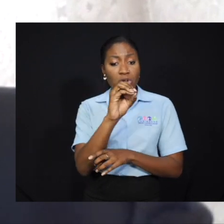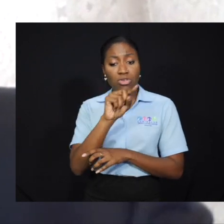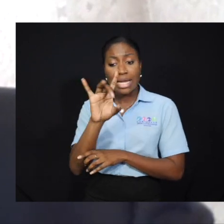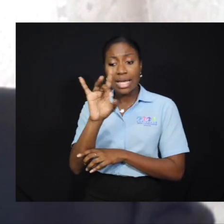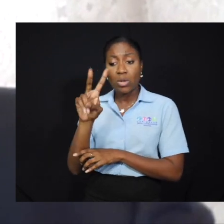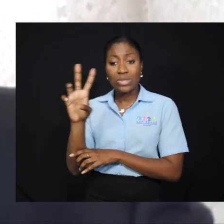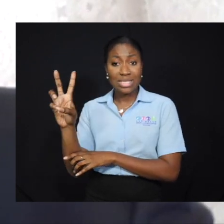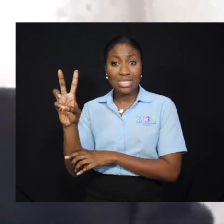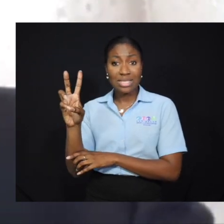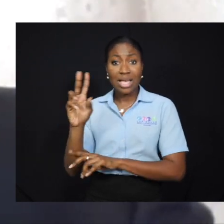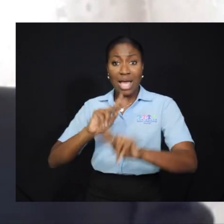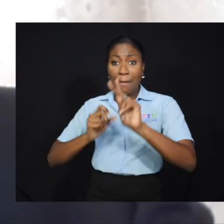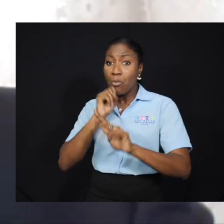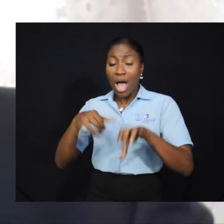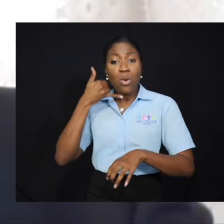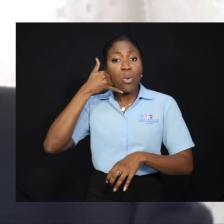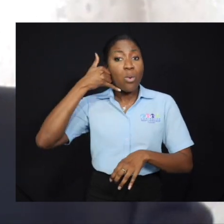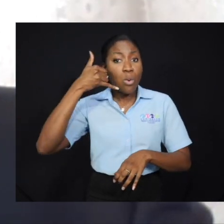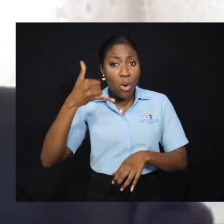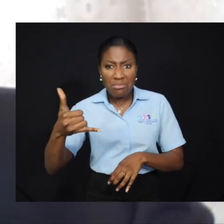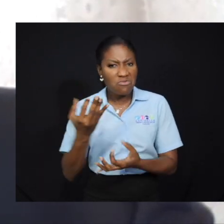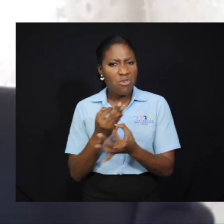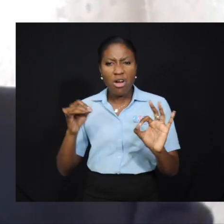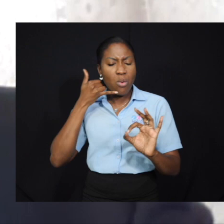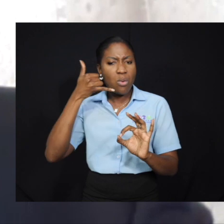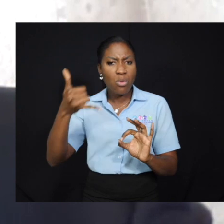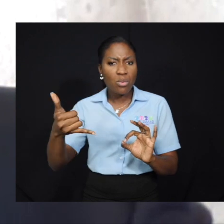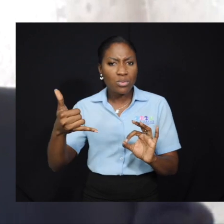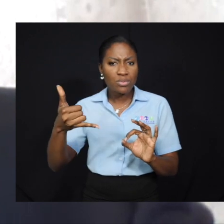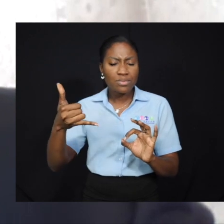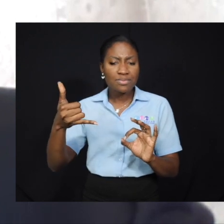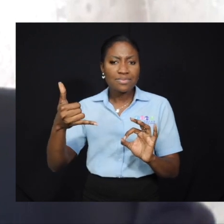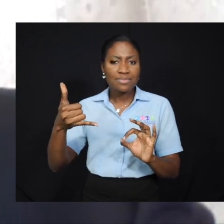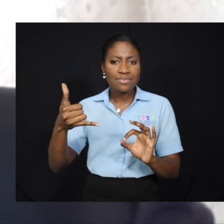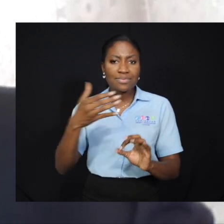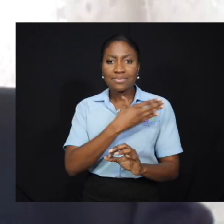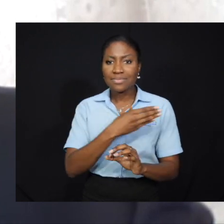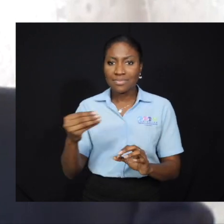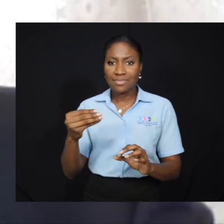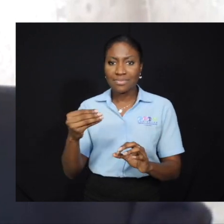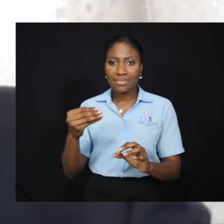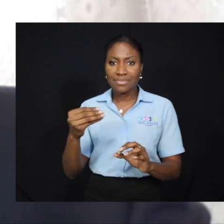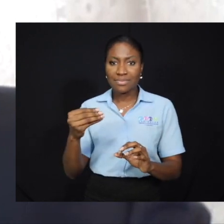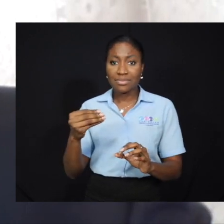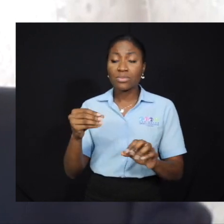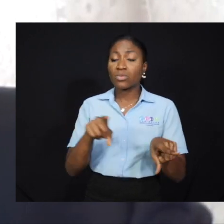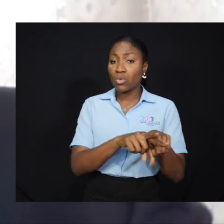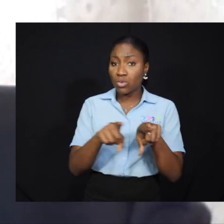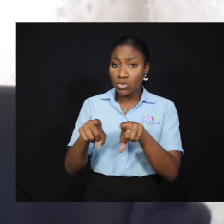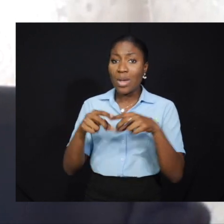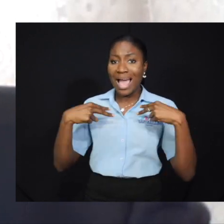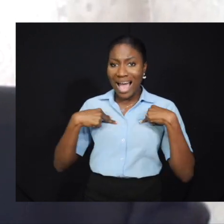can call in at no charge, and we have real-time CSRs who will provide the